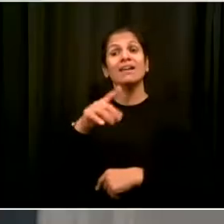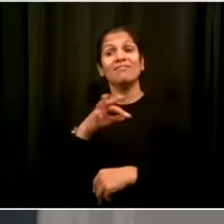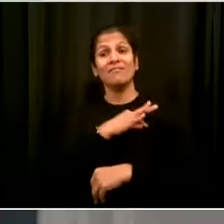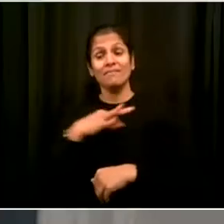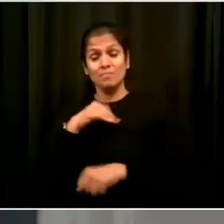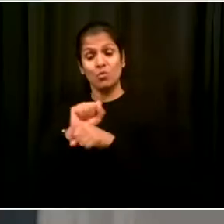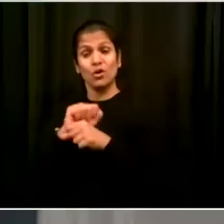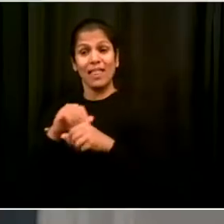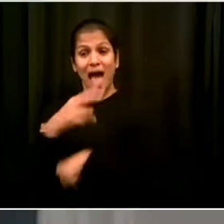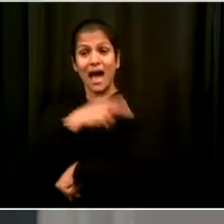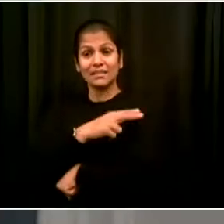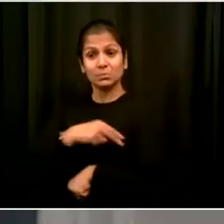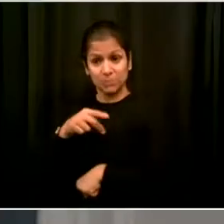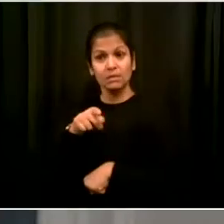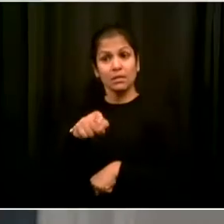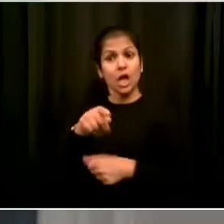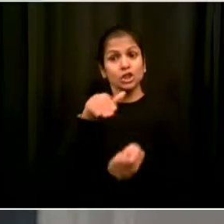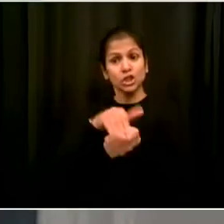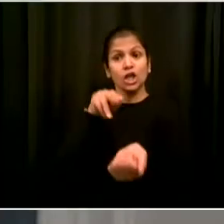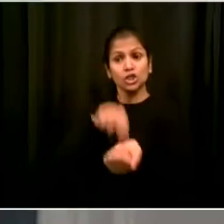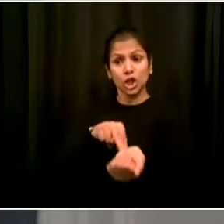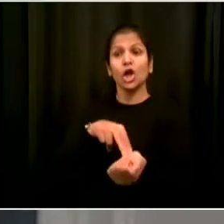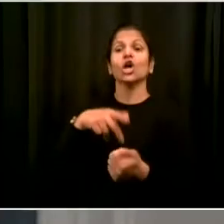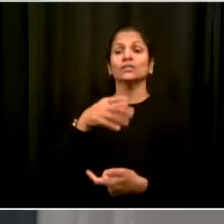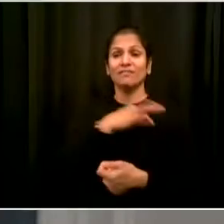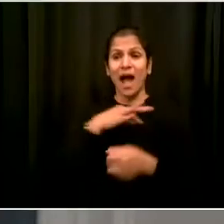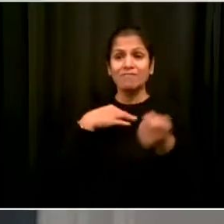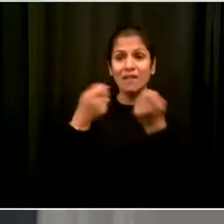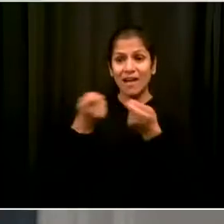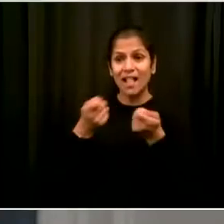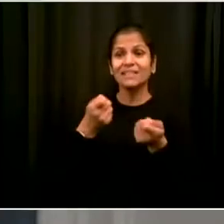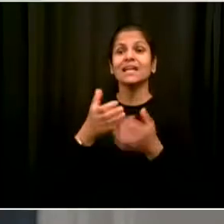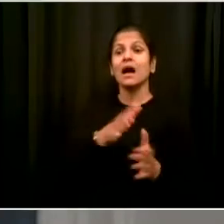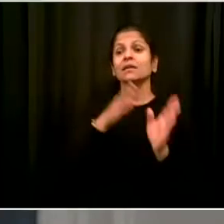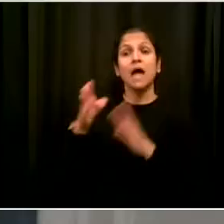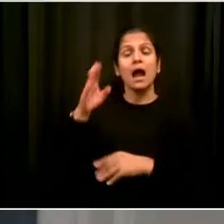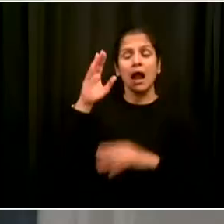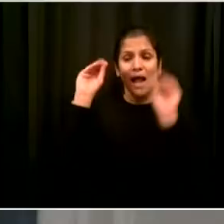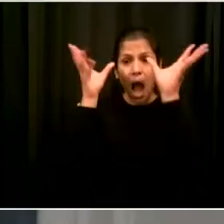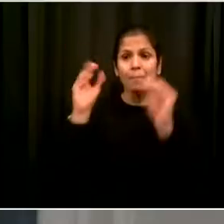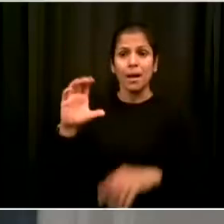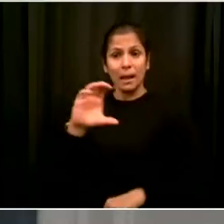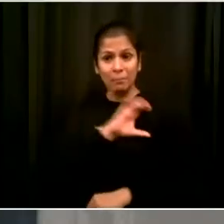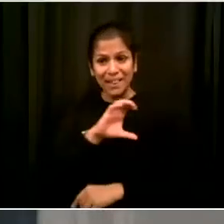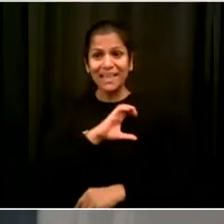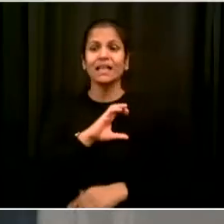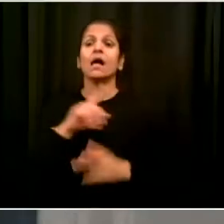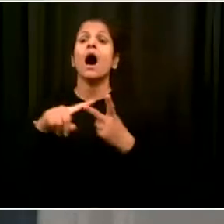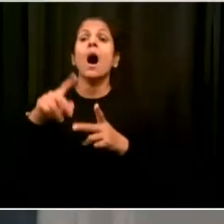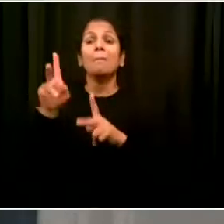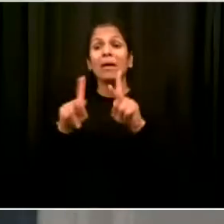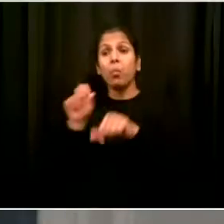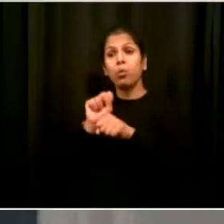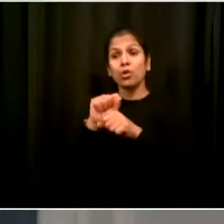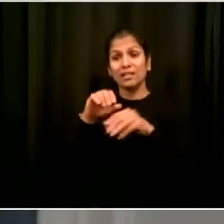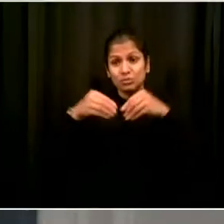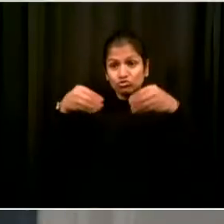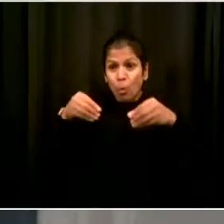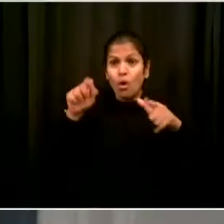not out of the woods yet. Once the vaccine is administered to some of the groups, and obviously we're going to continue to